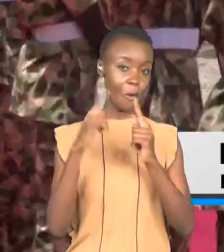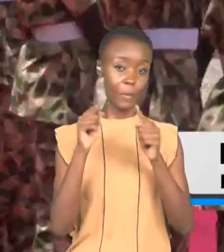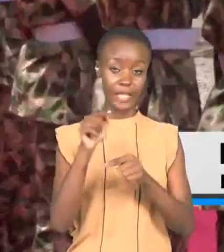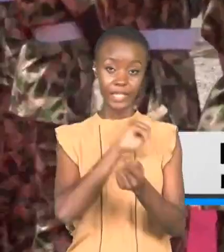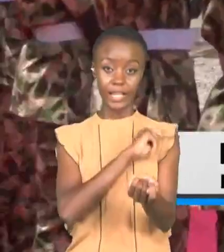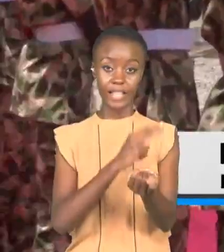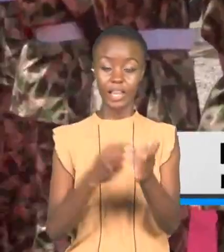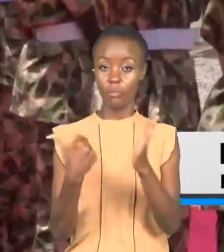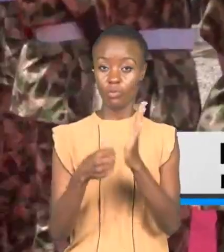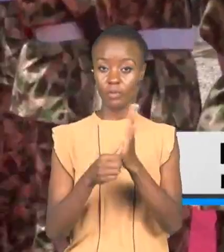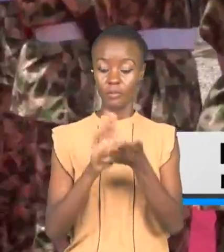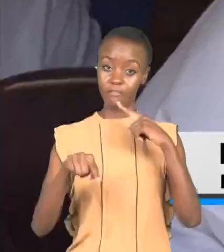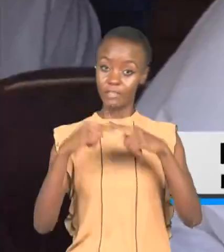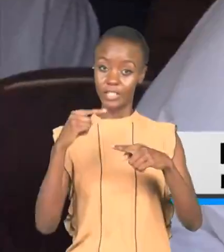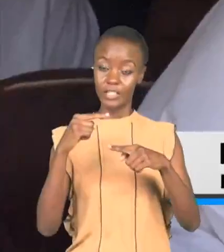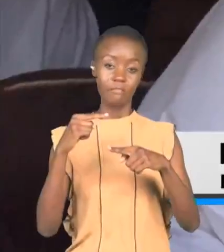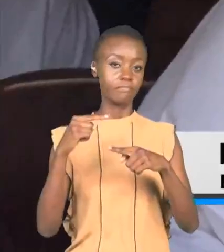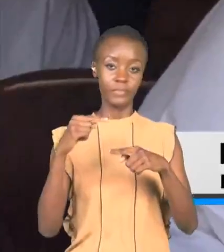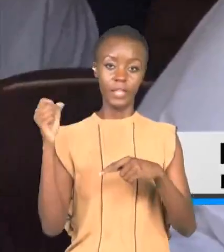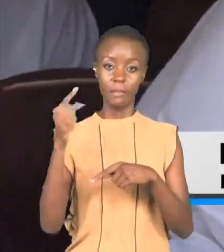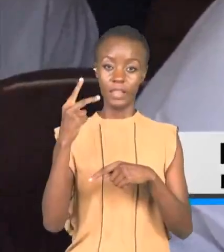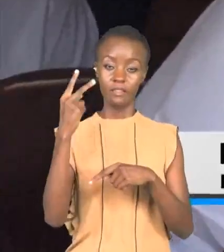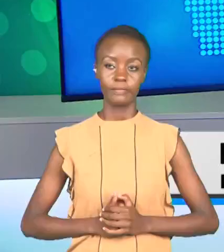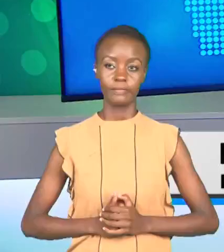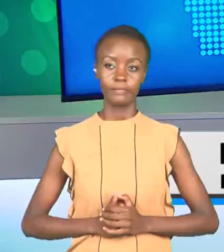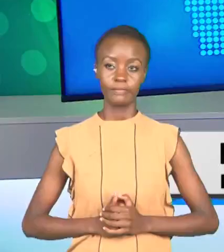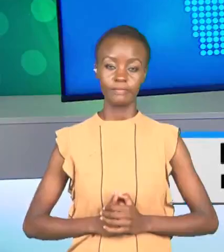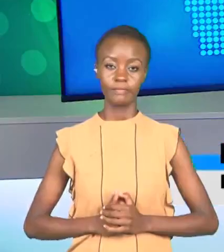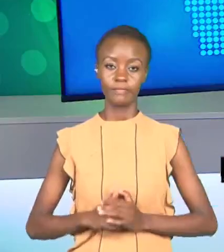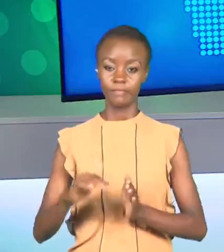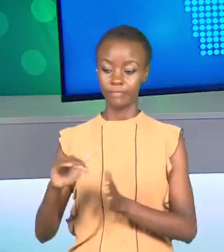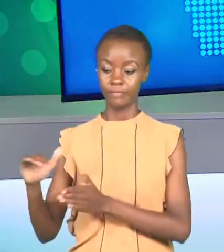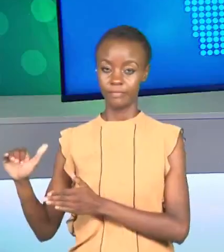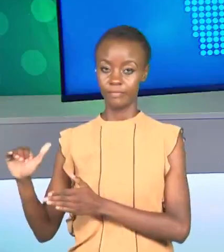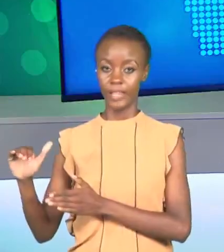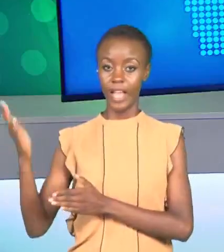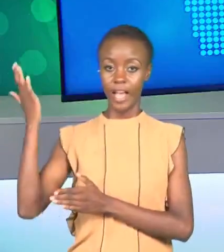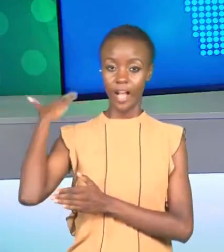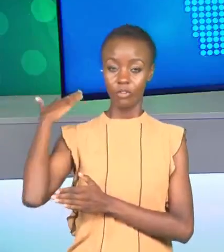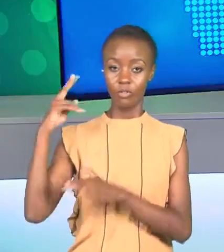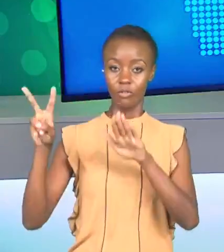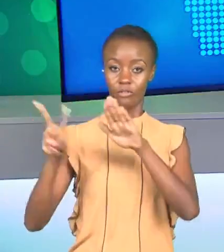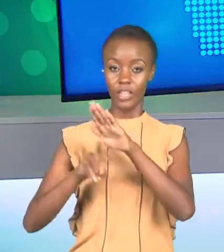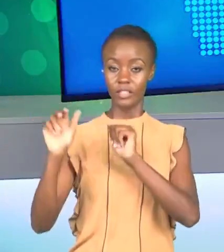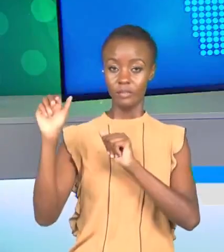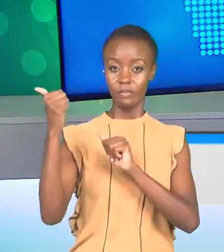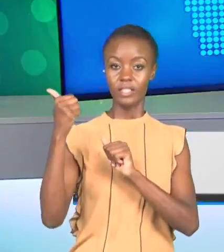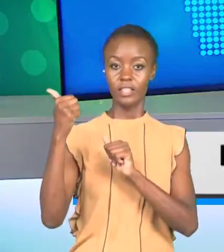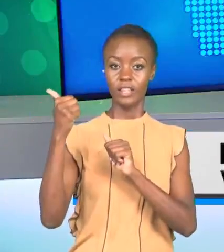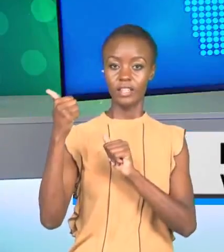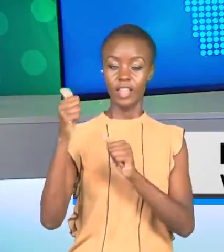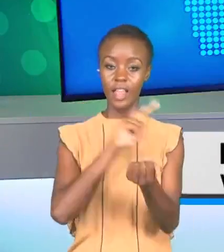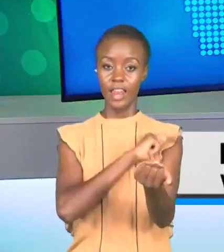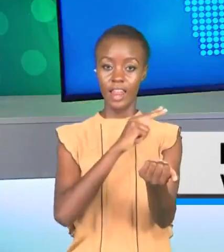Nigeria's problems deepen, victory is far from certain. Former Vice President Atiku Abubakar is the main challenger